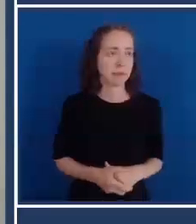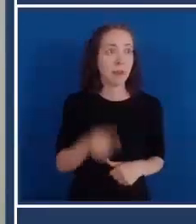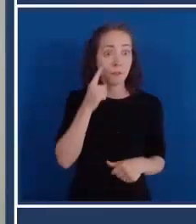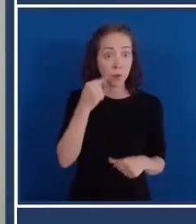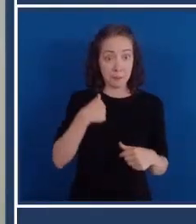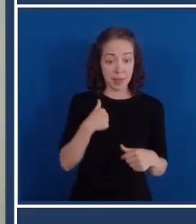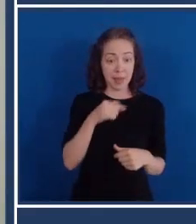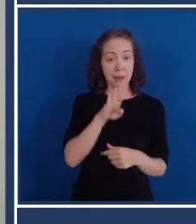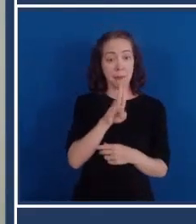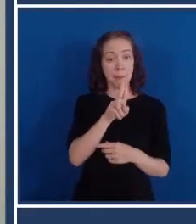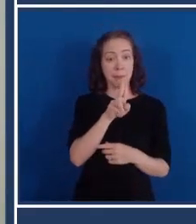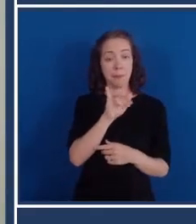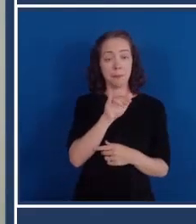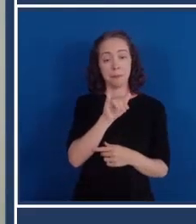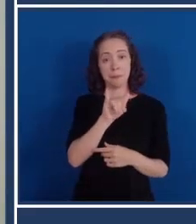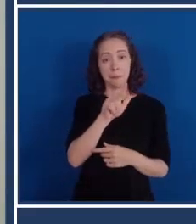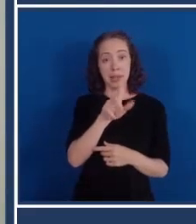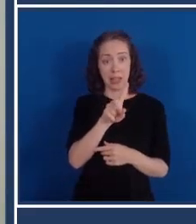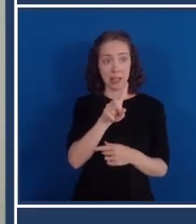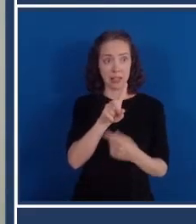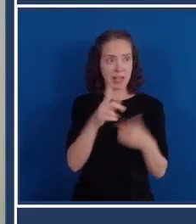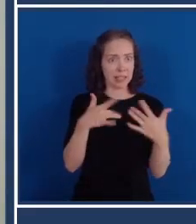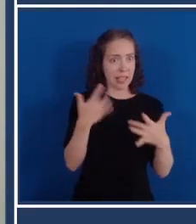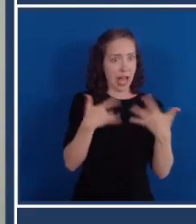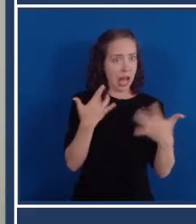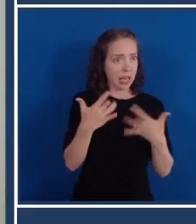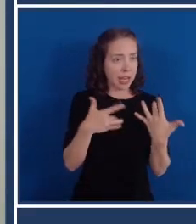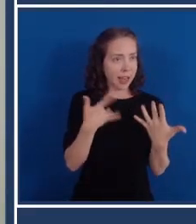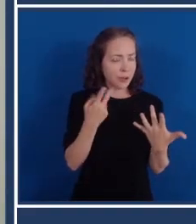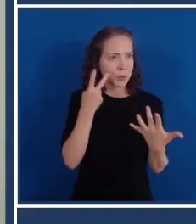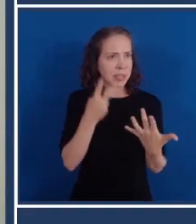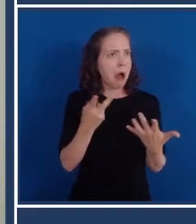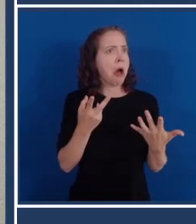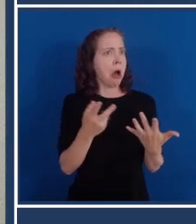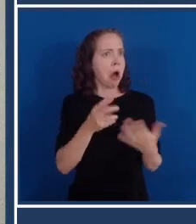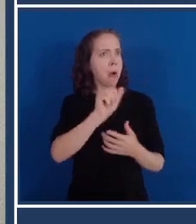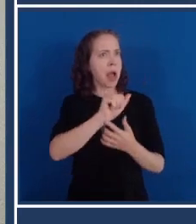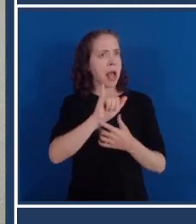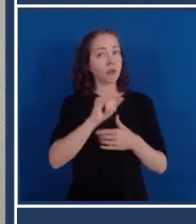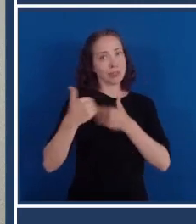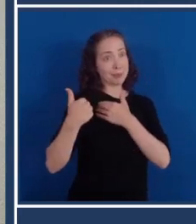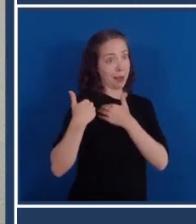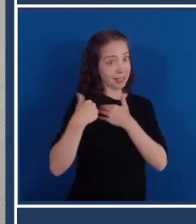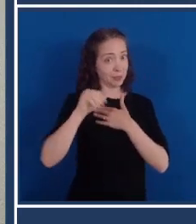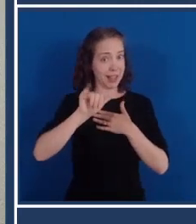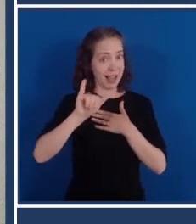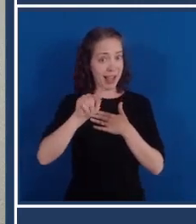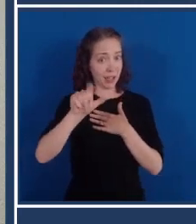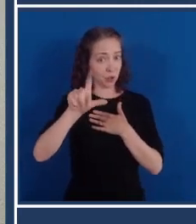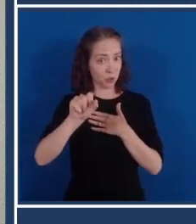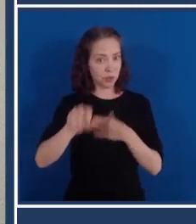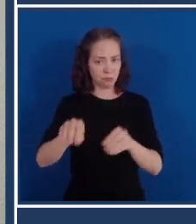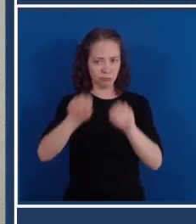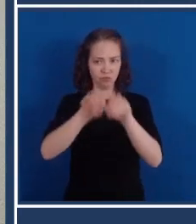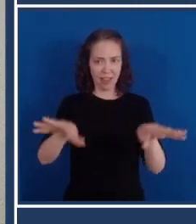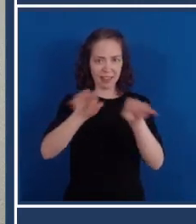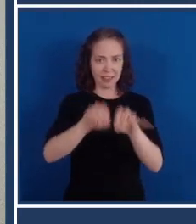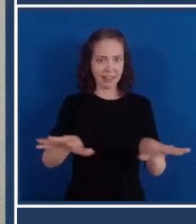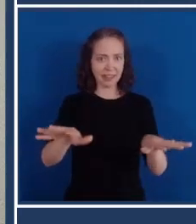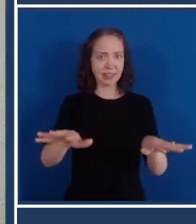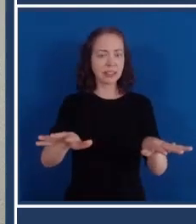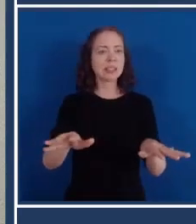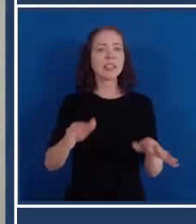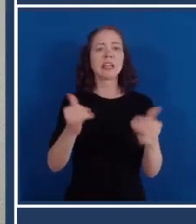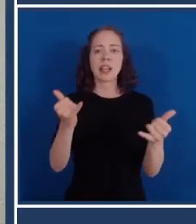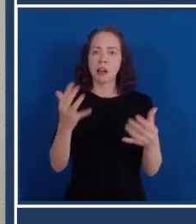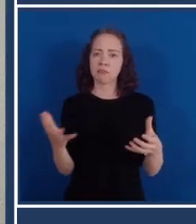the release of some responsible AI tools that we've now integrated into Azure ML so